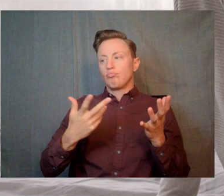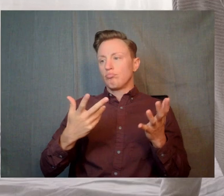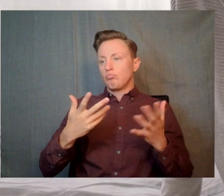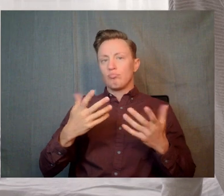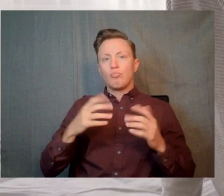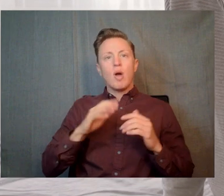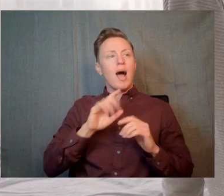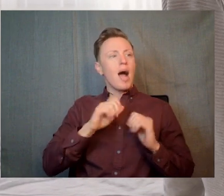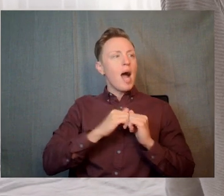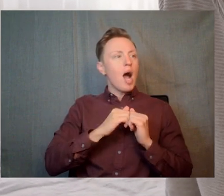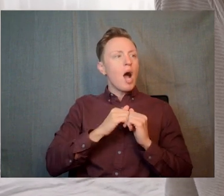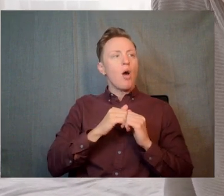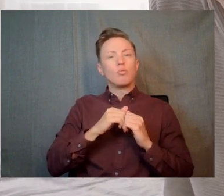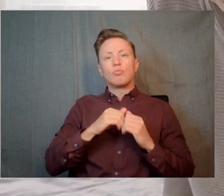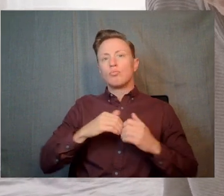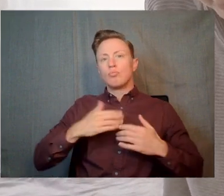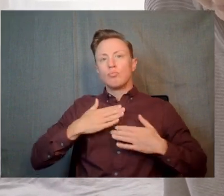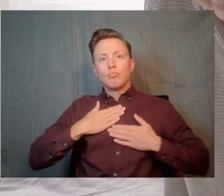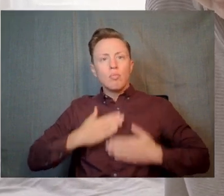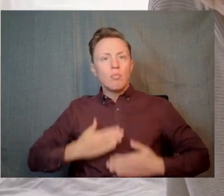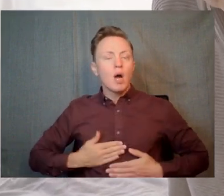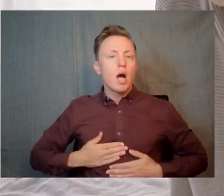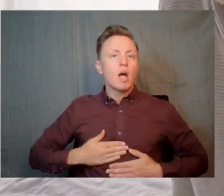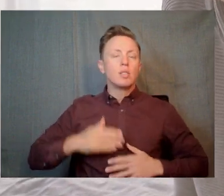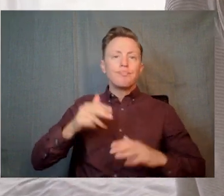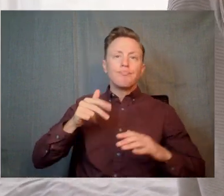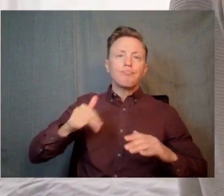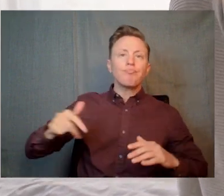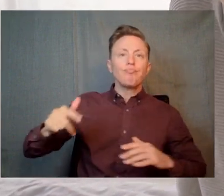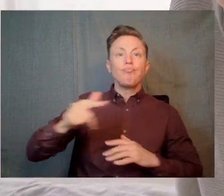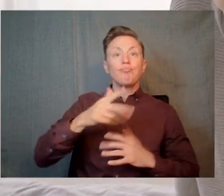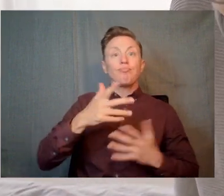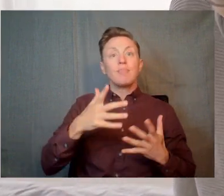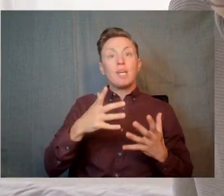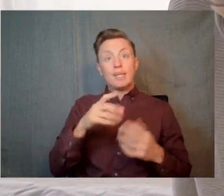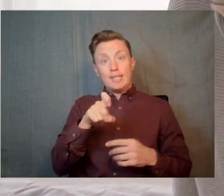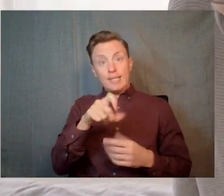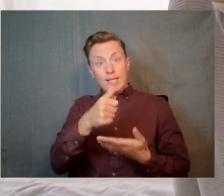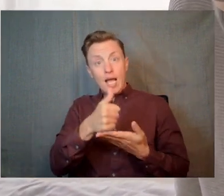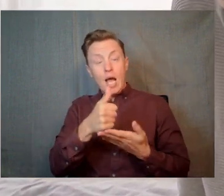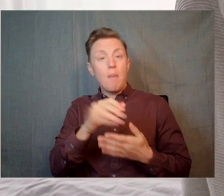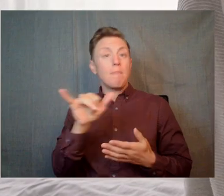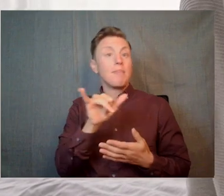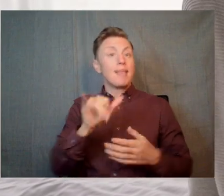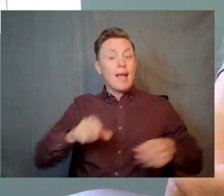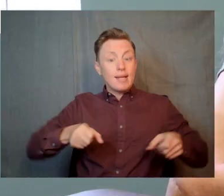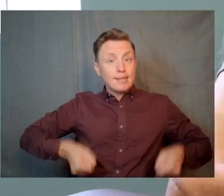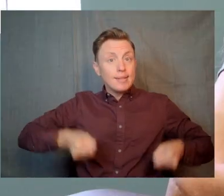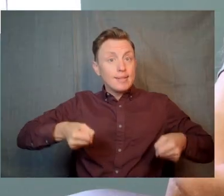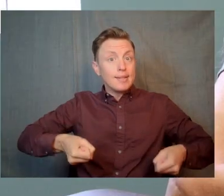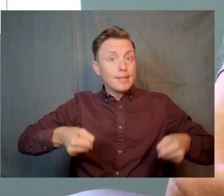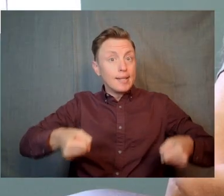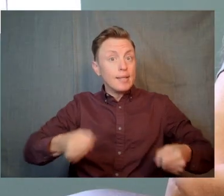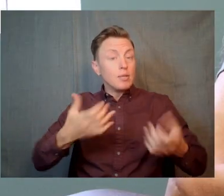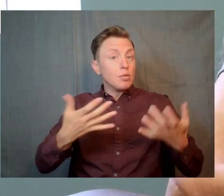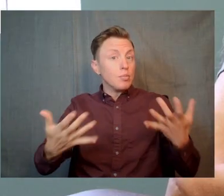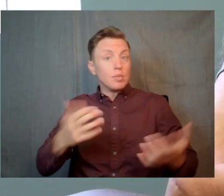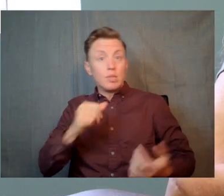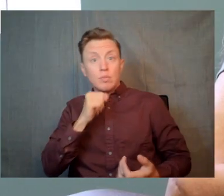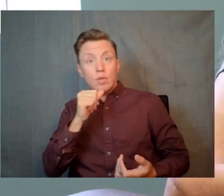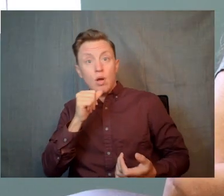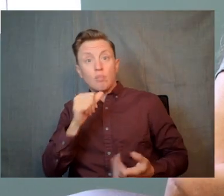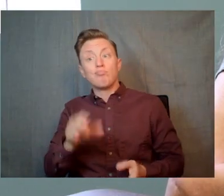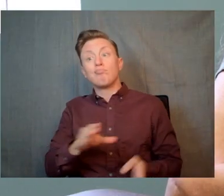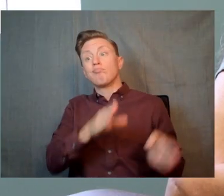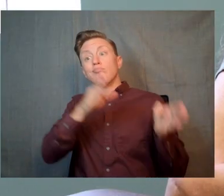to physically get around with or without an assistive device. Some people